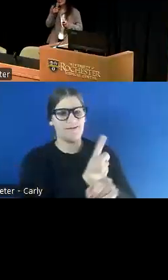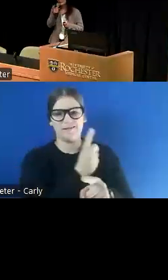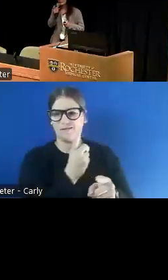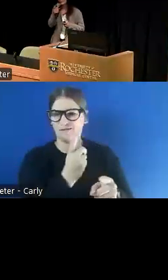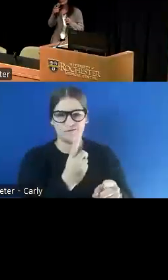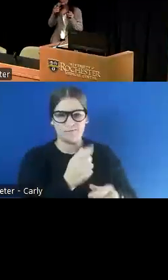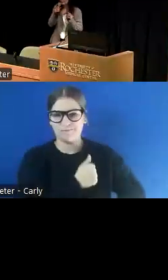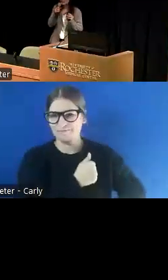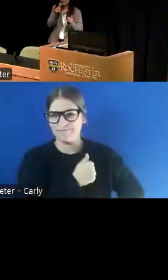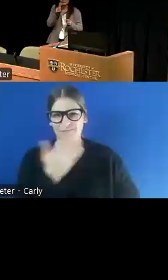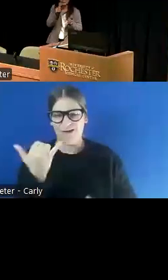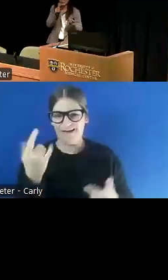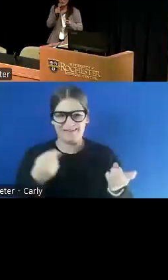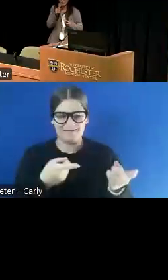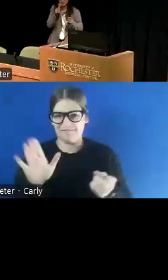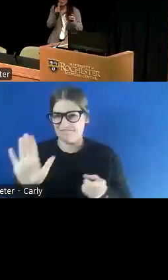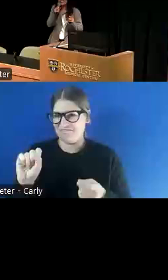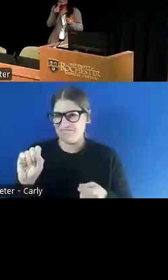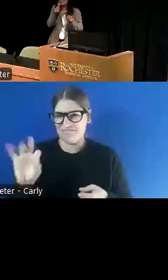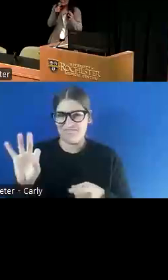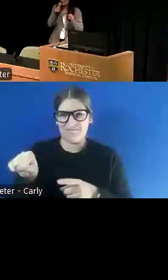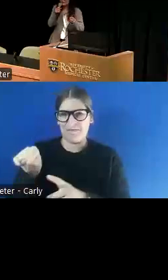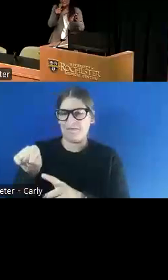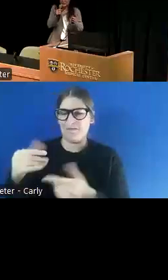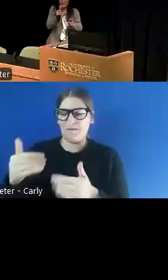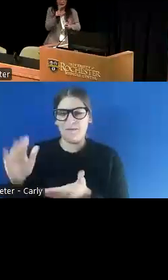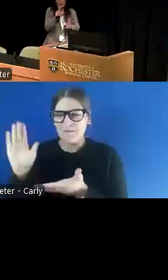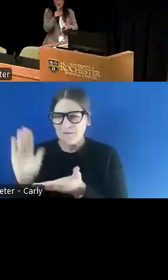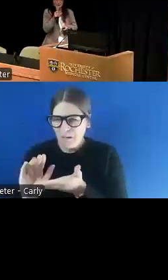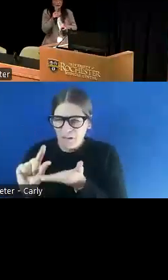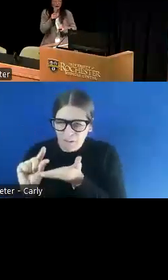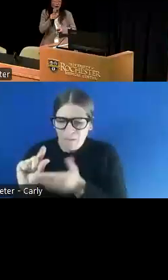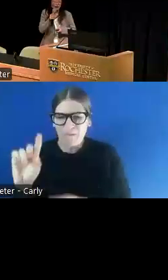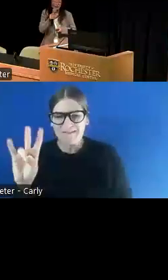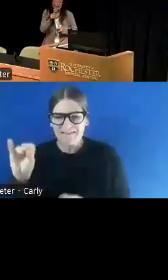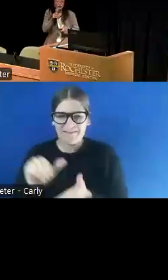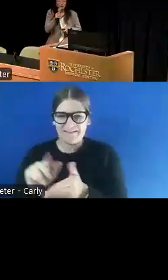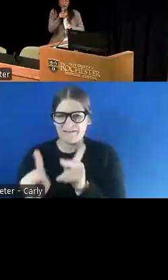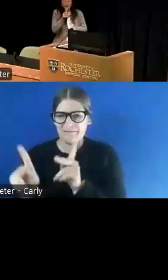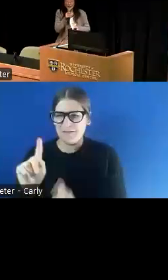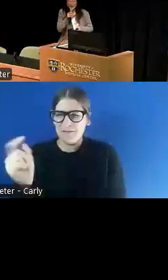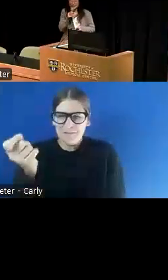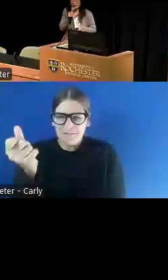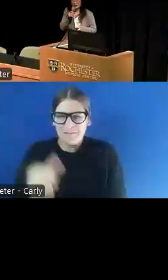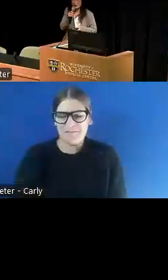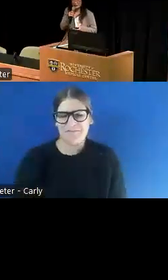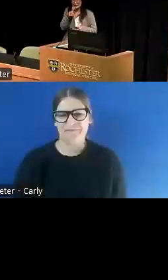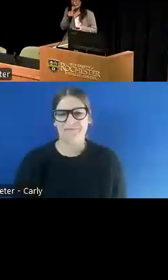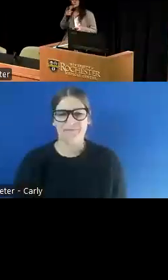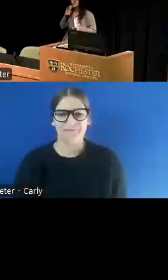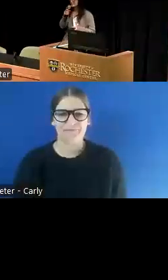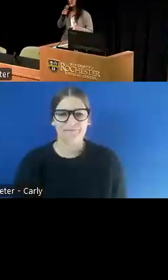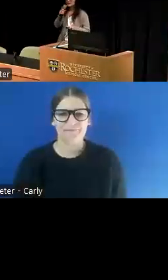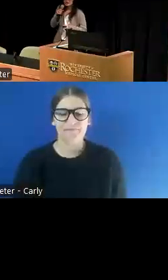members because the number of Special Operation Forces is so small. It's like 70,000. And so what I did with this as a